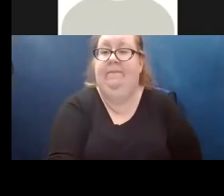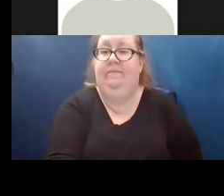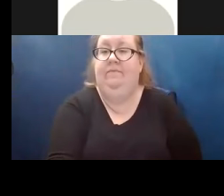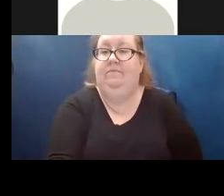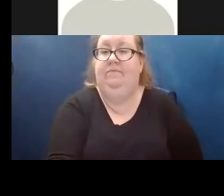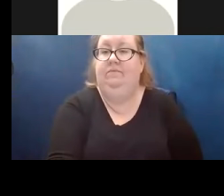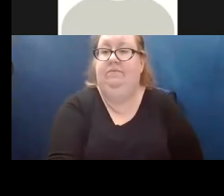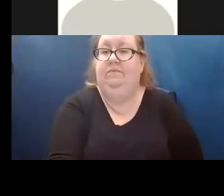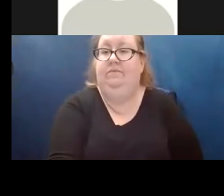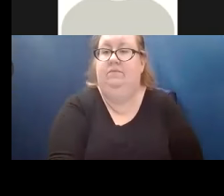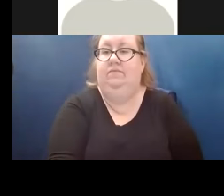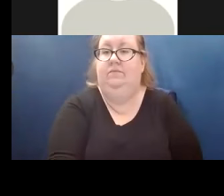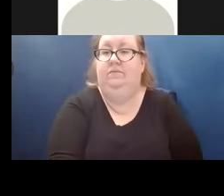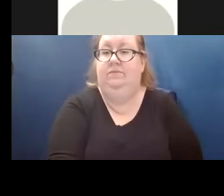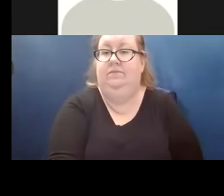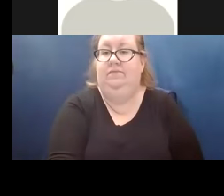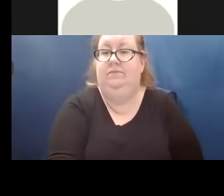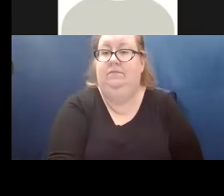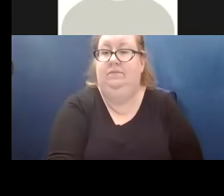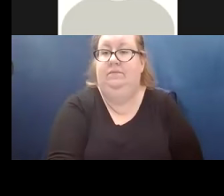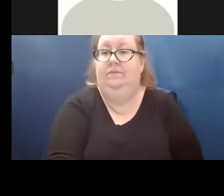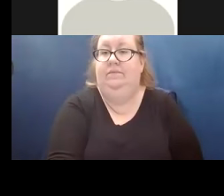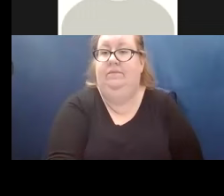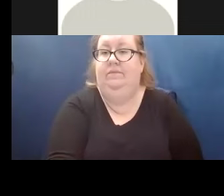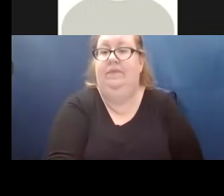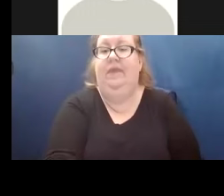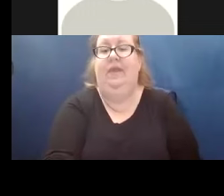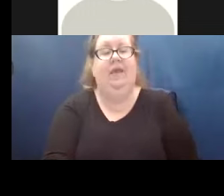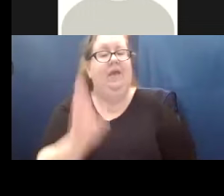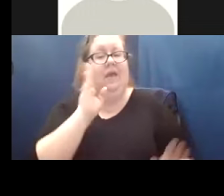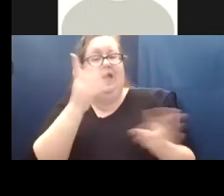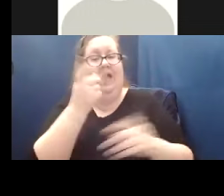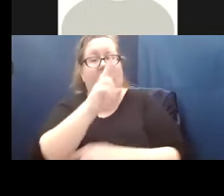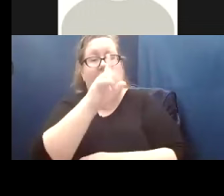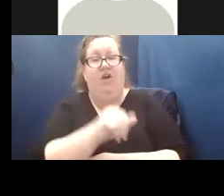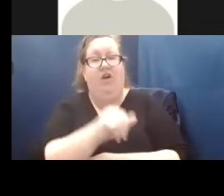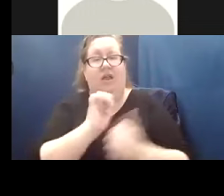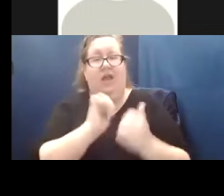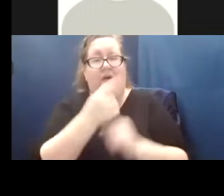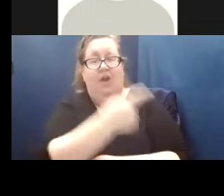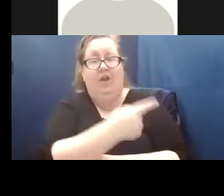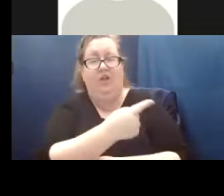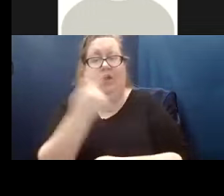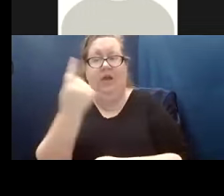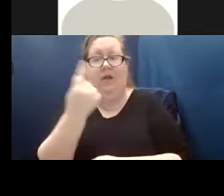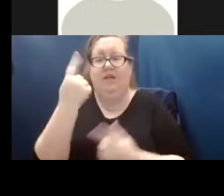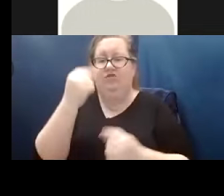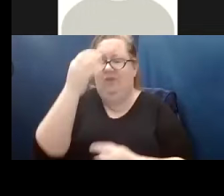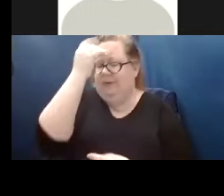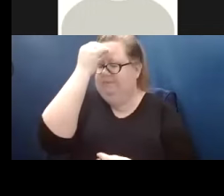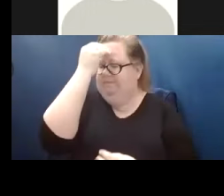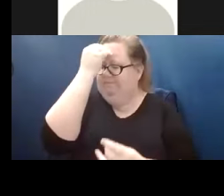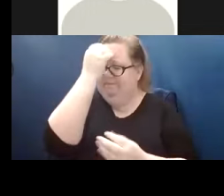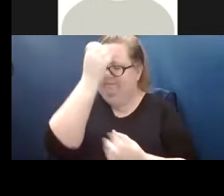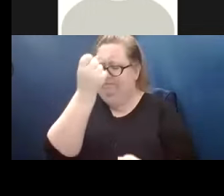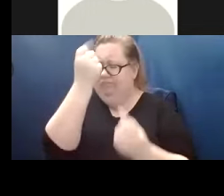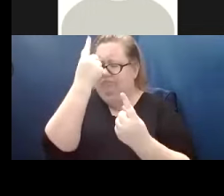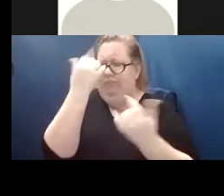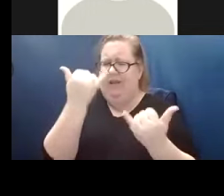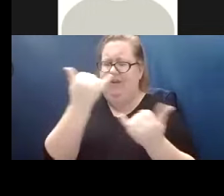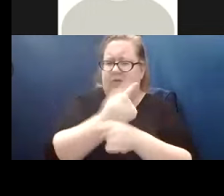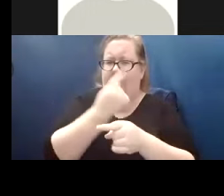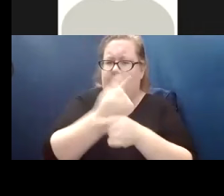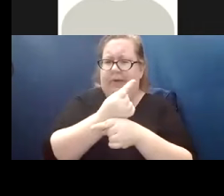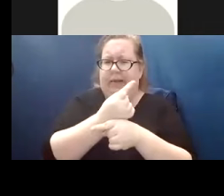Hey there, Carly. How are you? Hey. Hey, I'm just trying to wrap my brain around this